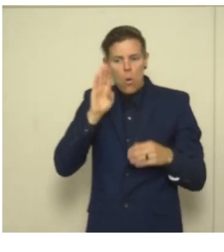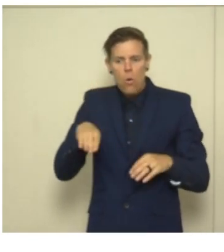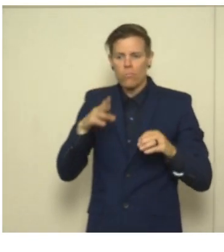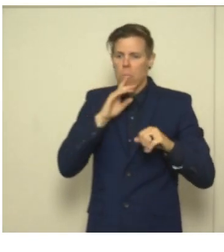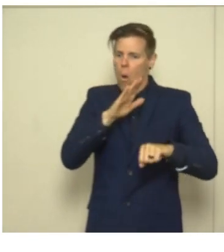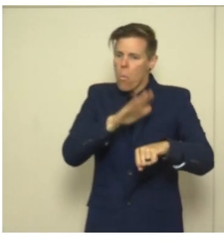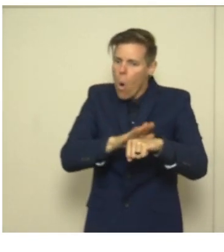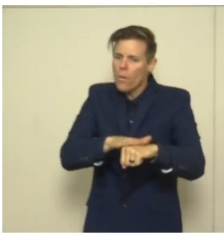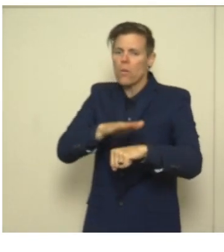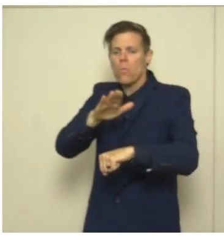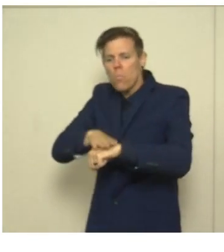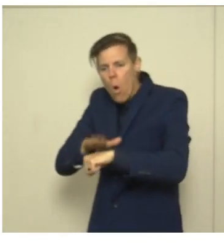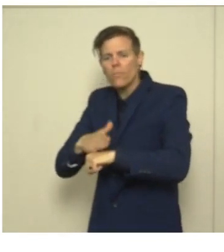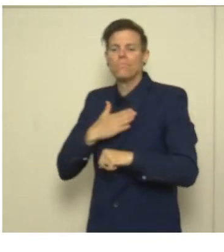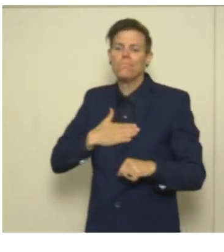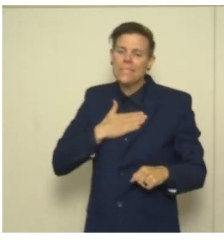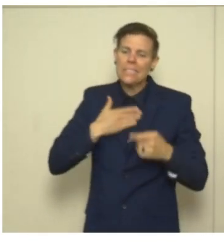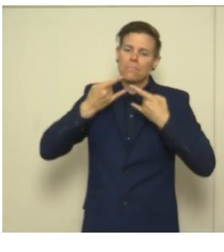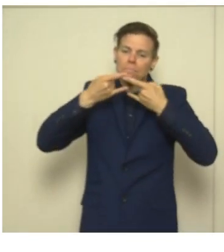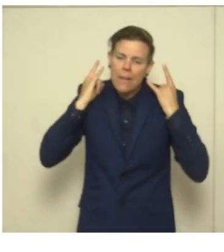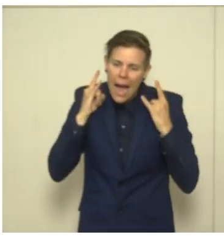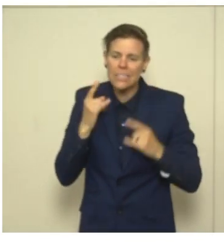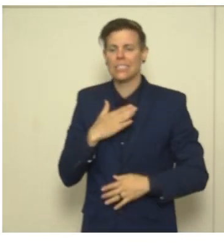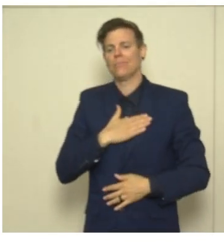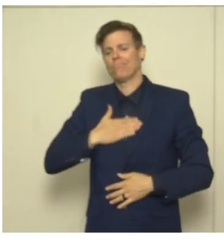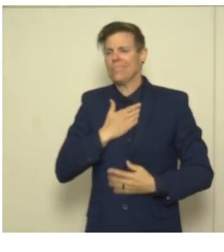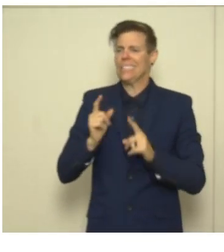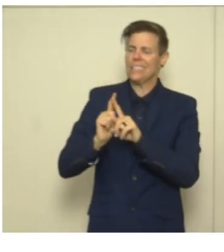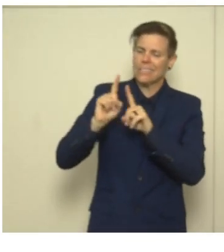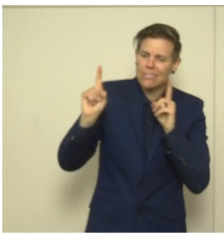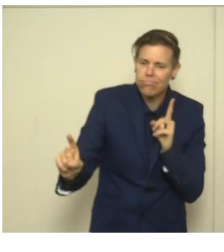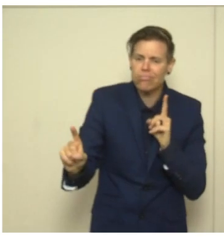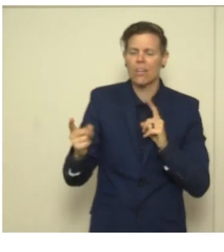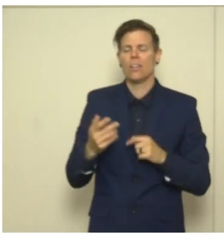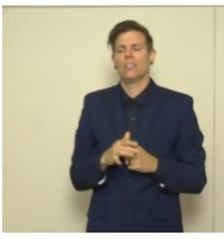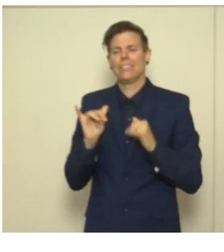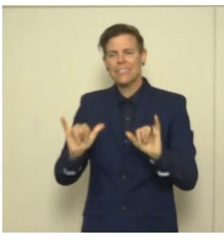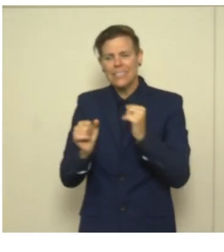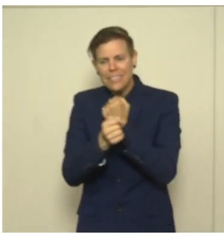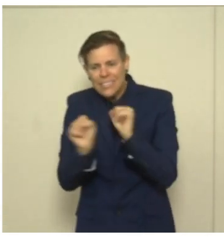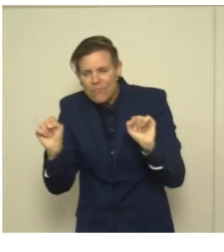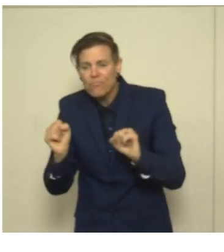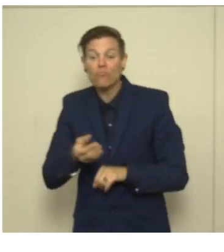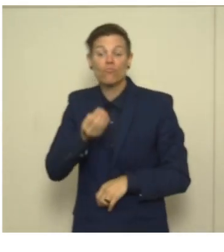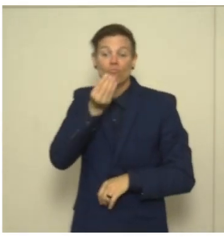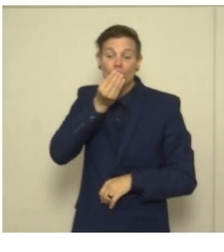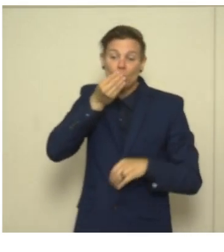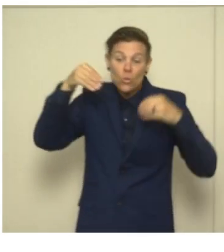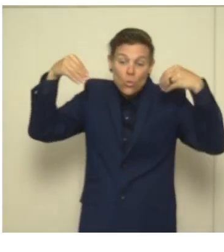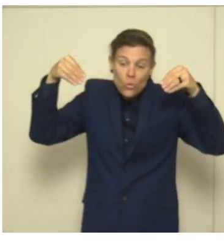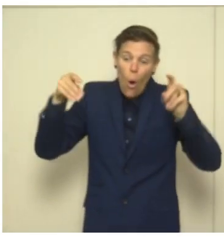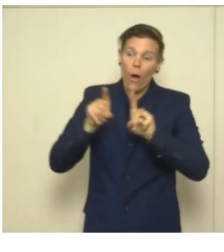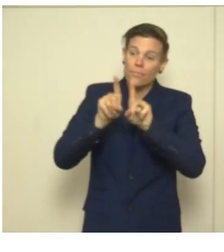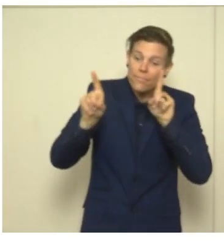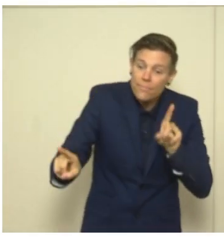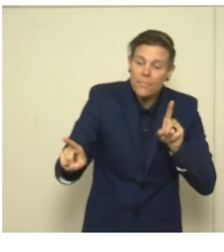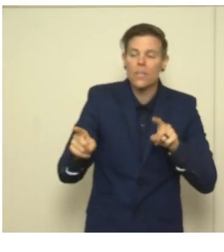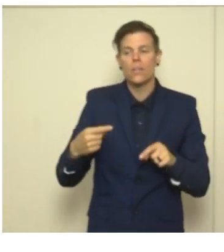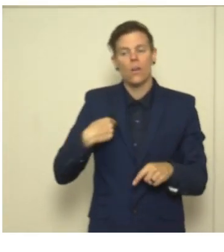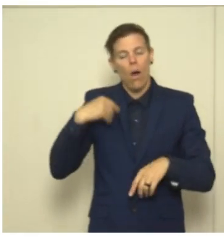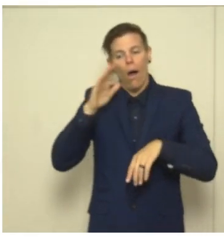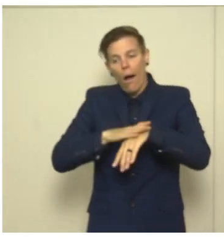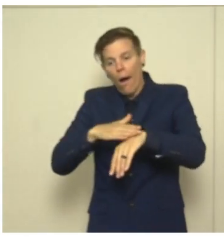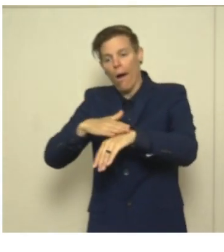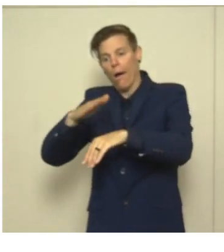remind them to keep 6 feet apart while they're inside grocery shopping. And it's tough, and they're reporting to us that more